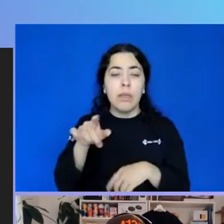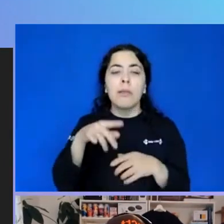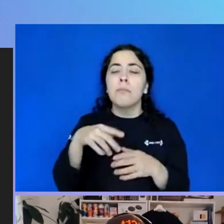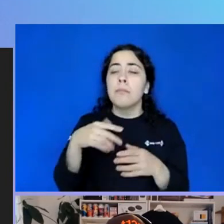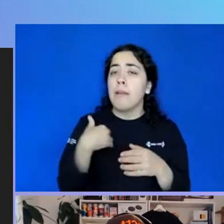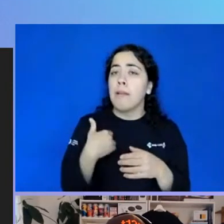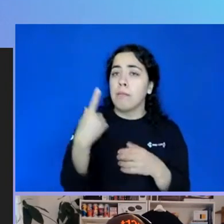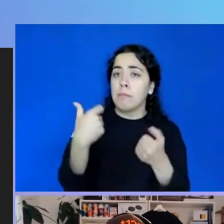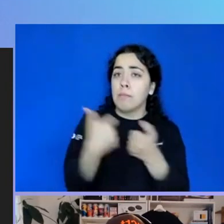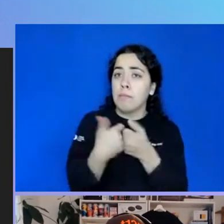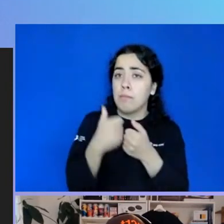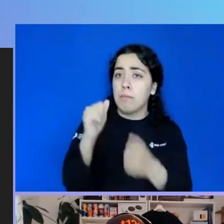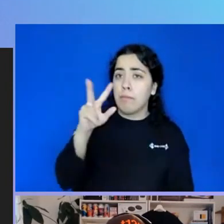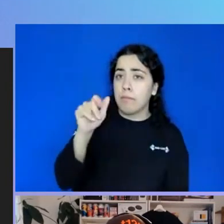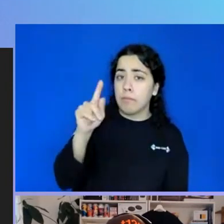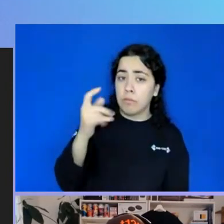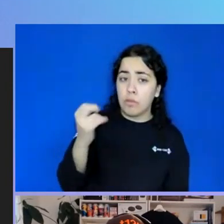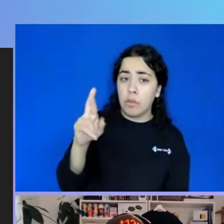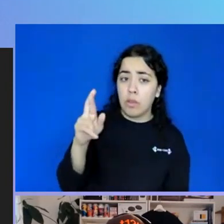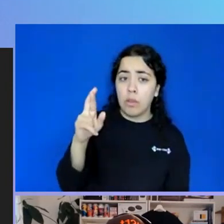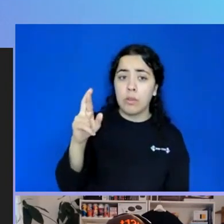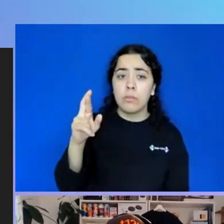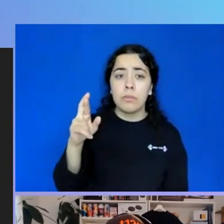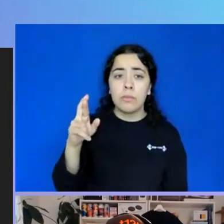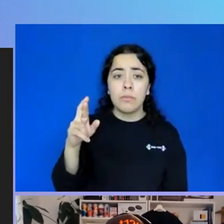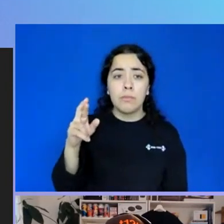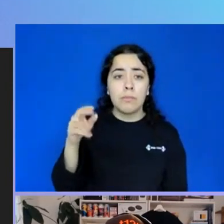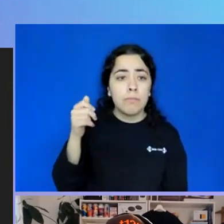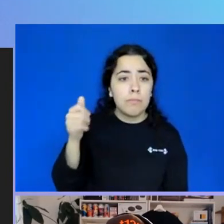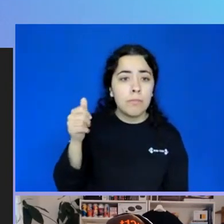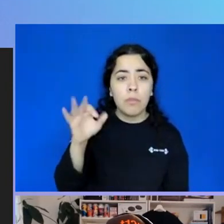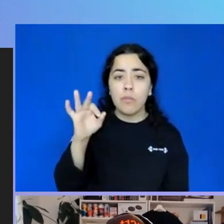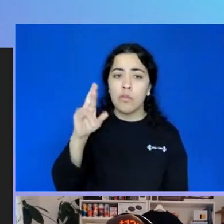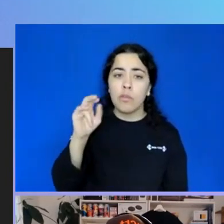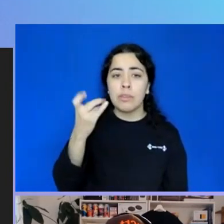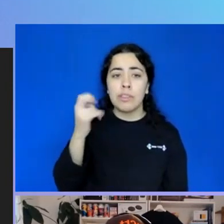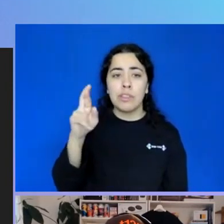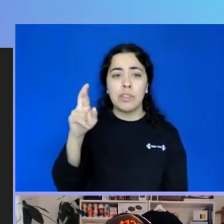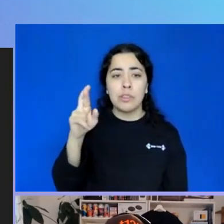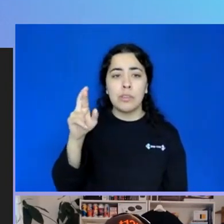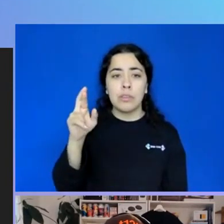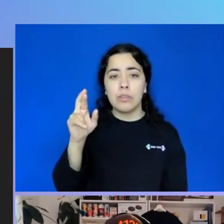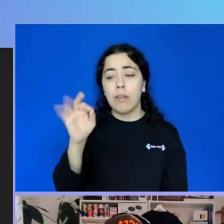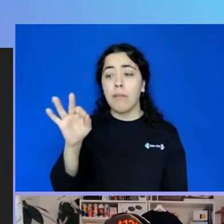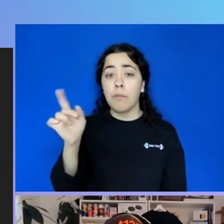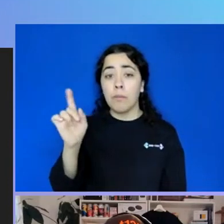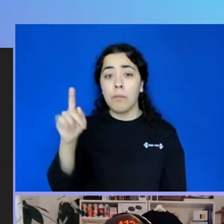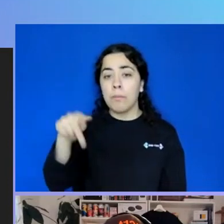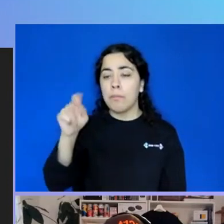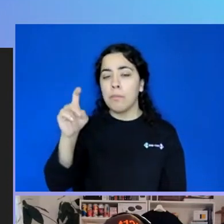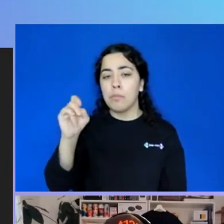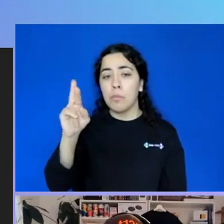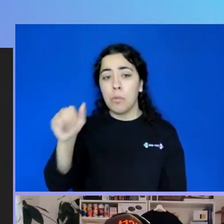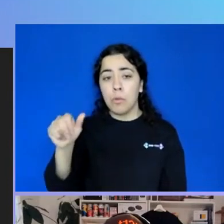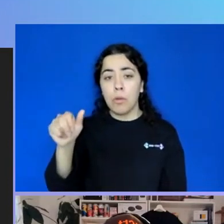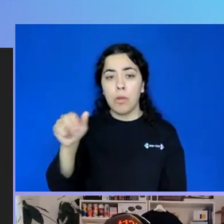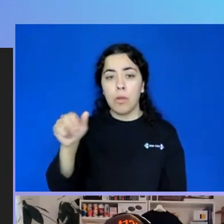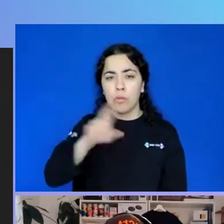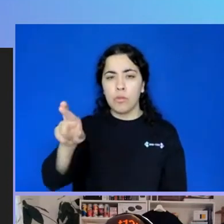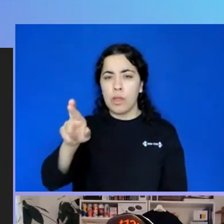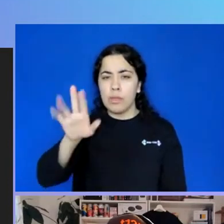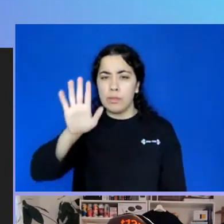game that is Frontiers of Pandora. And the one that said TTC right image is